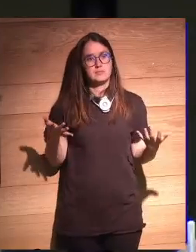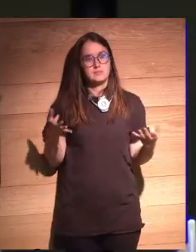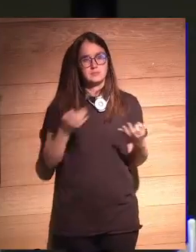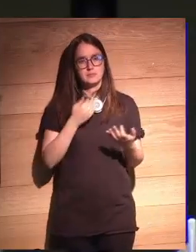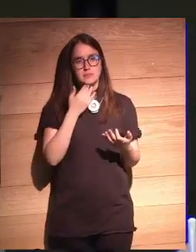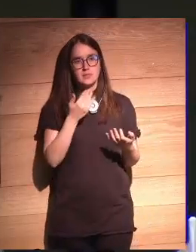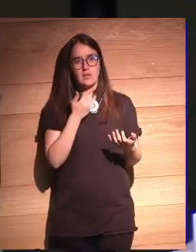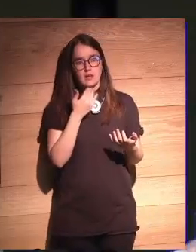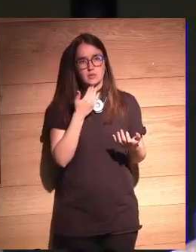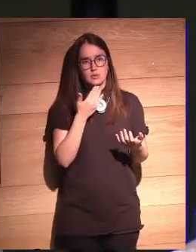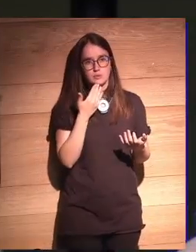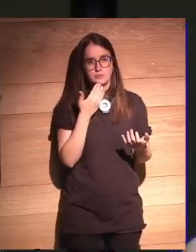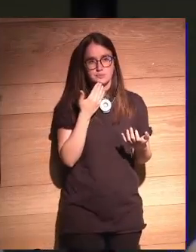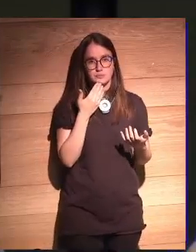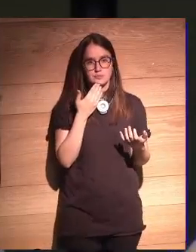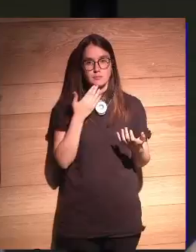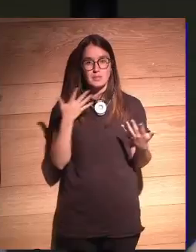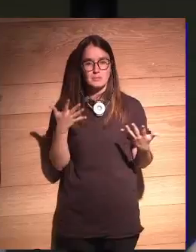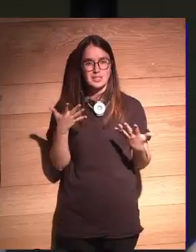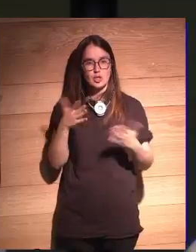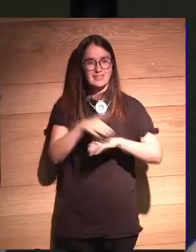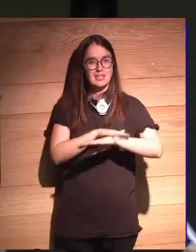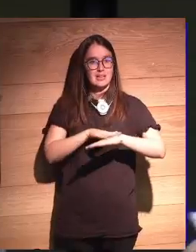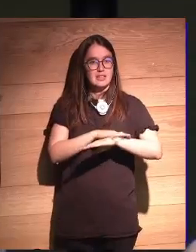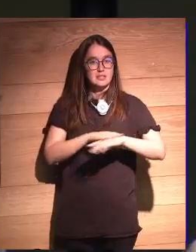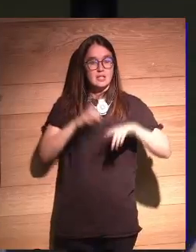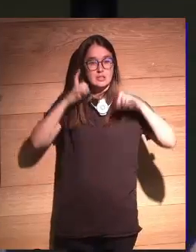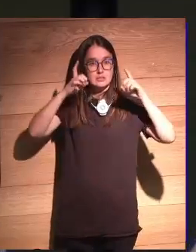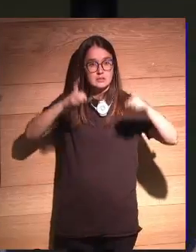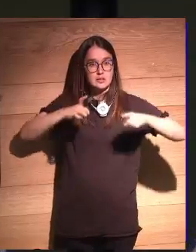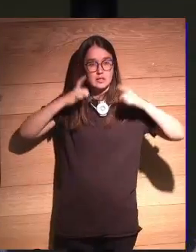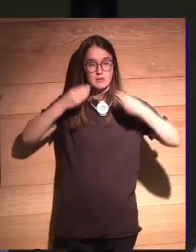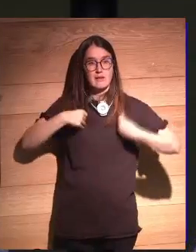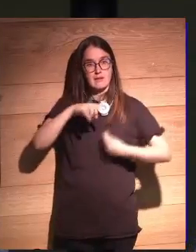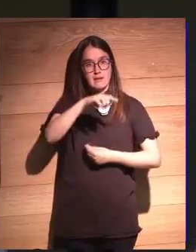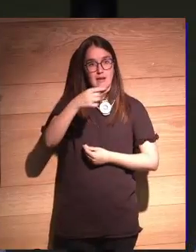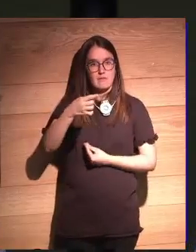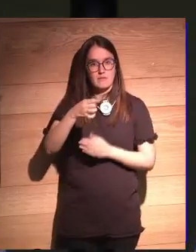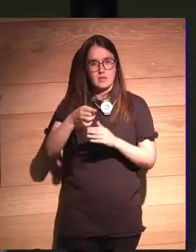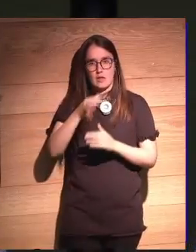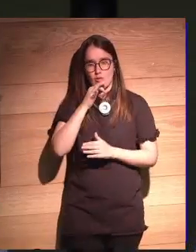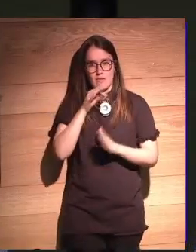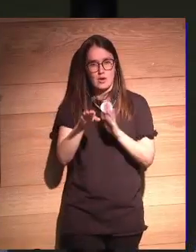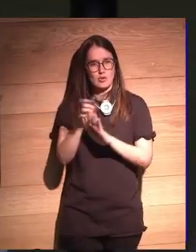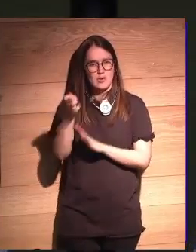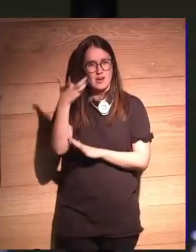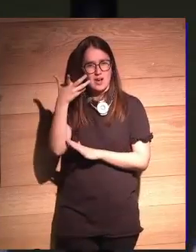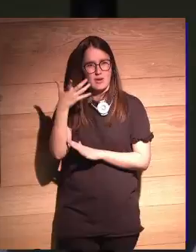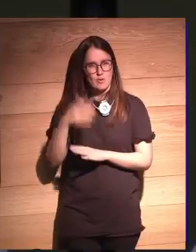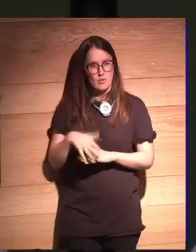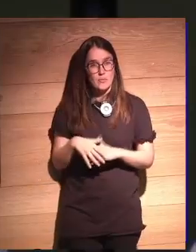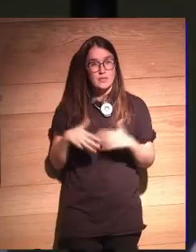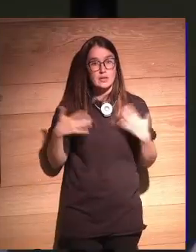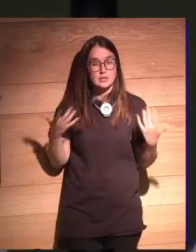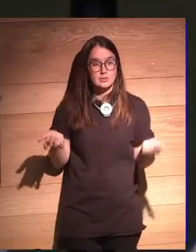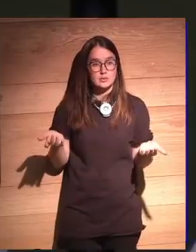time, these same states are doing whatever they can to keep housing extremely expensive. And so it